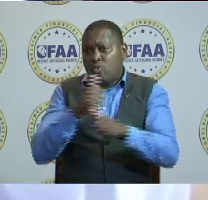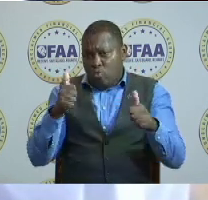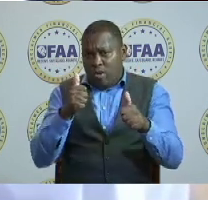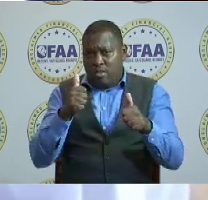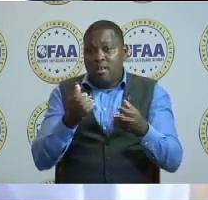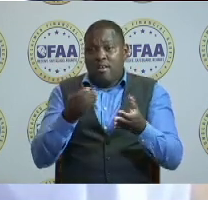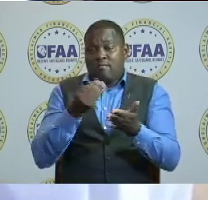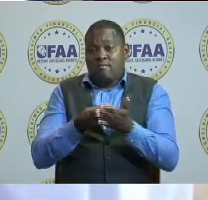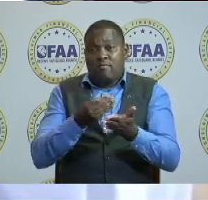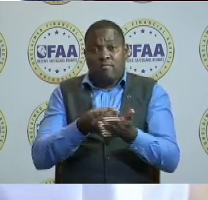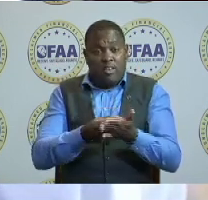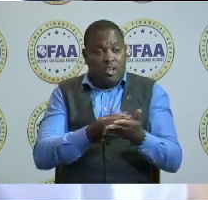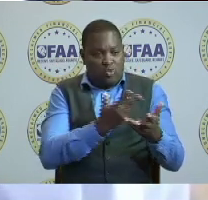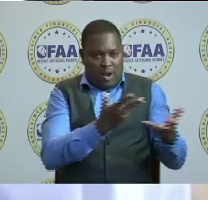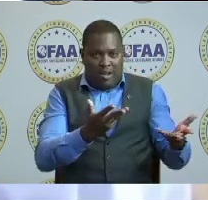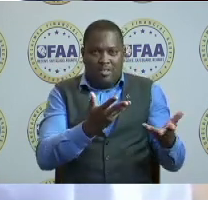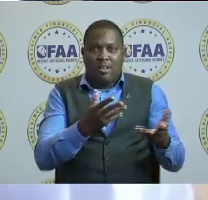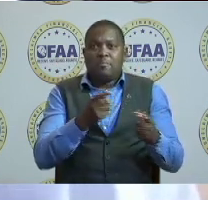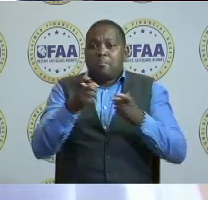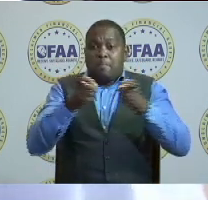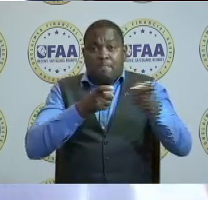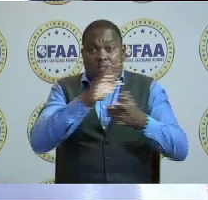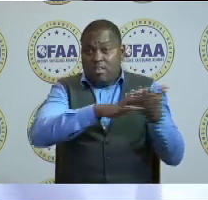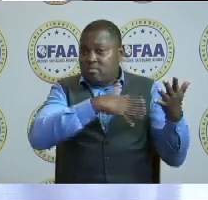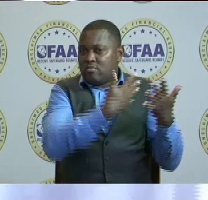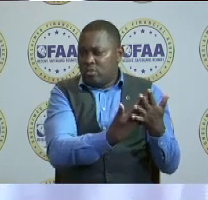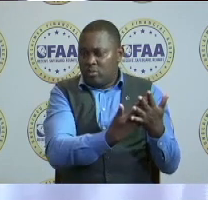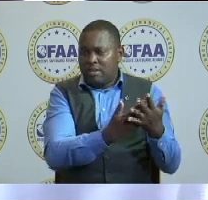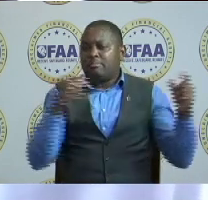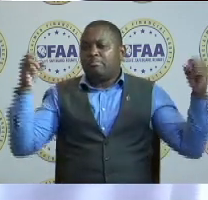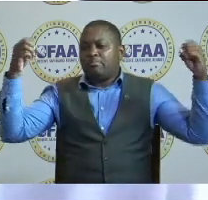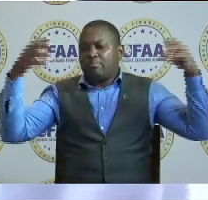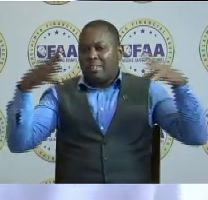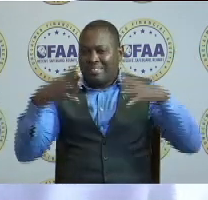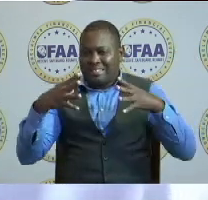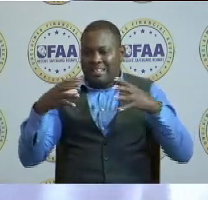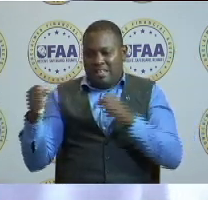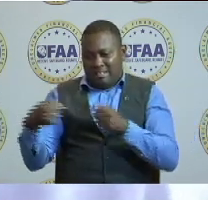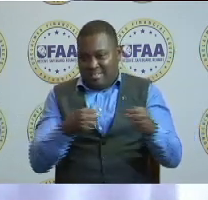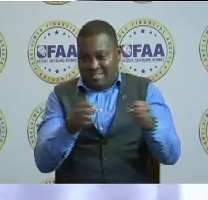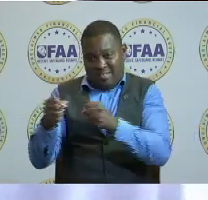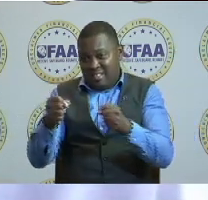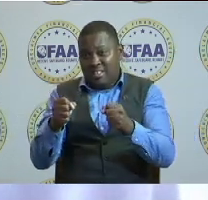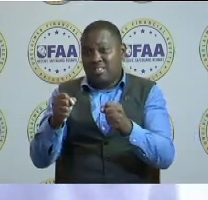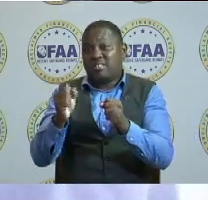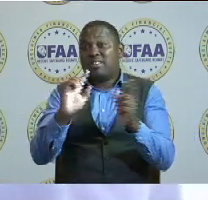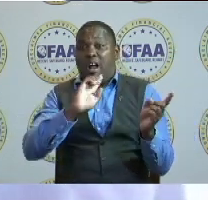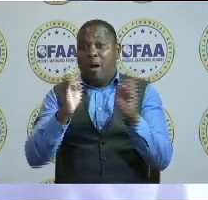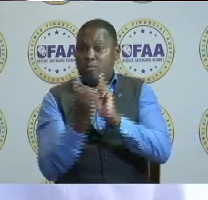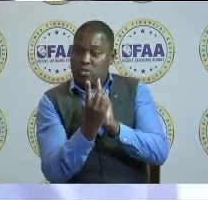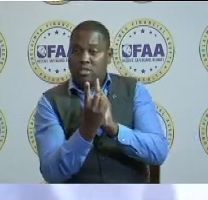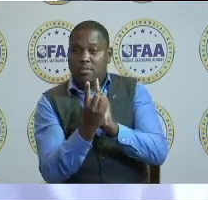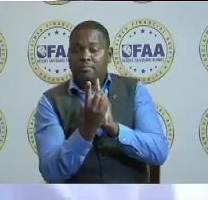assets governance framework through a very clear strategic approach. Now,